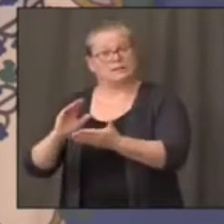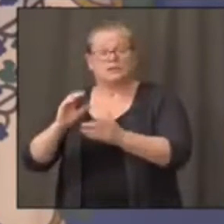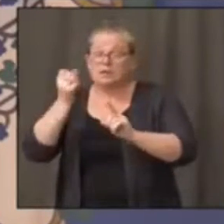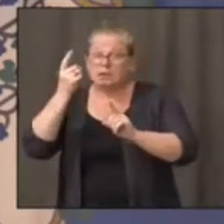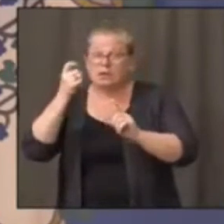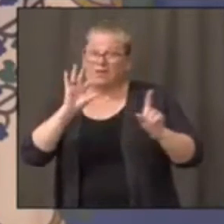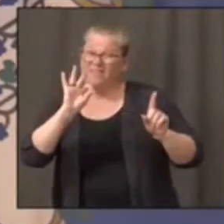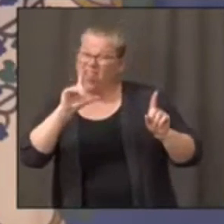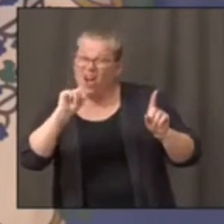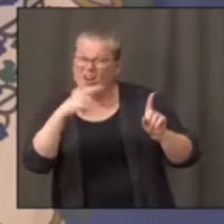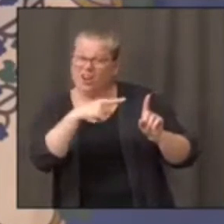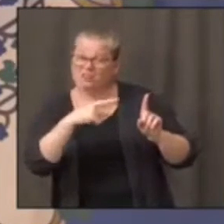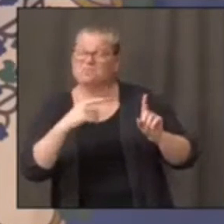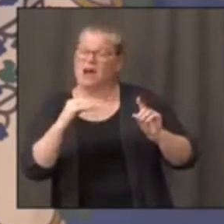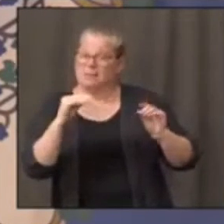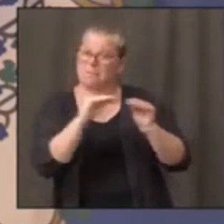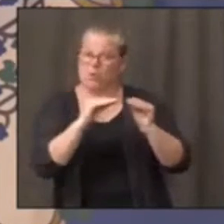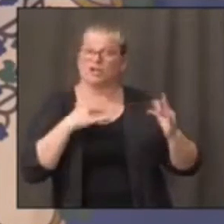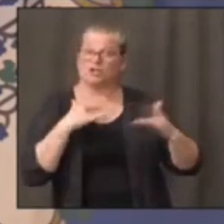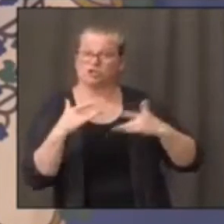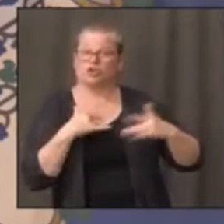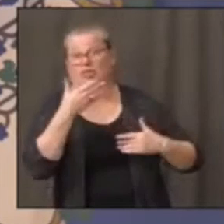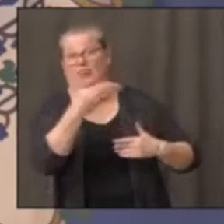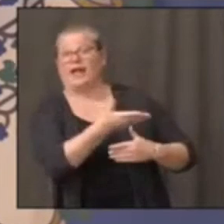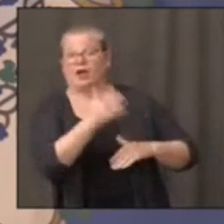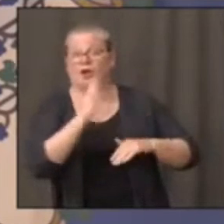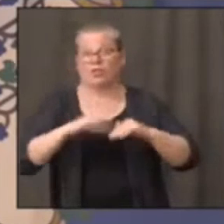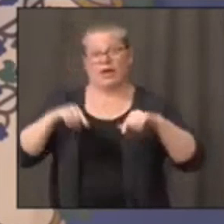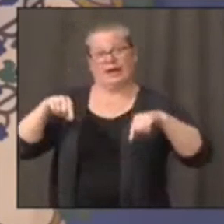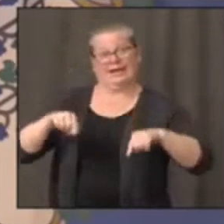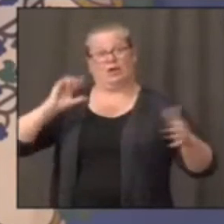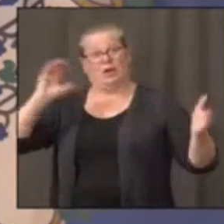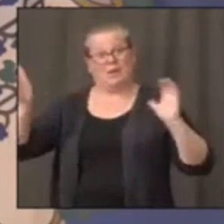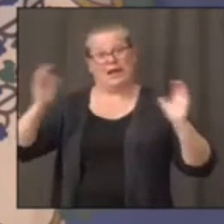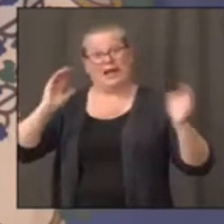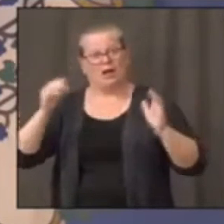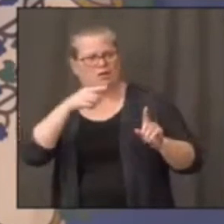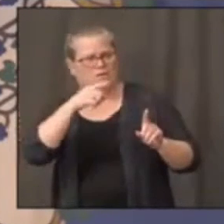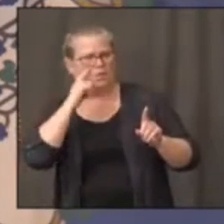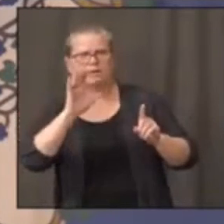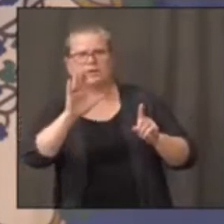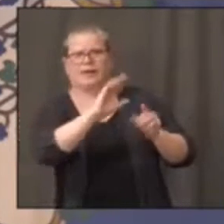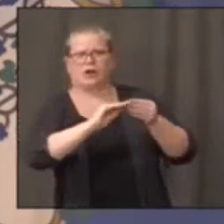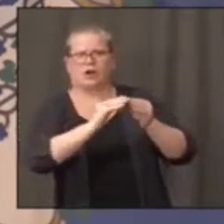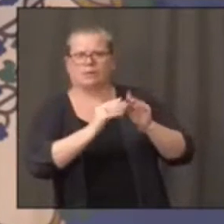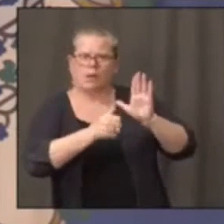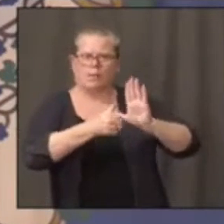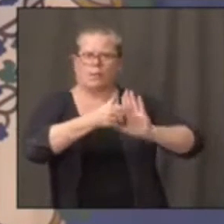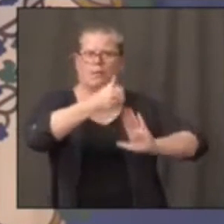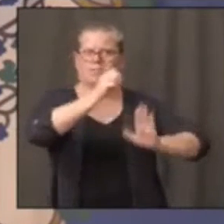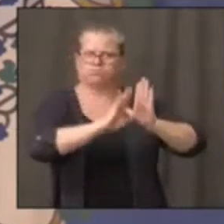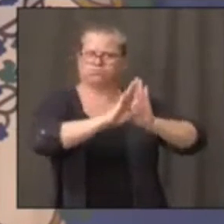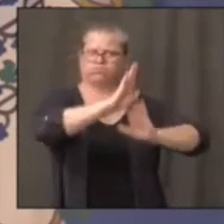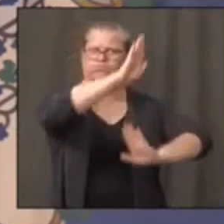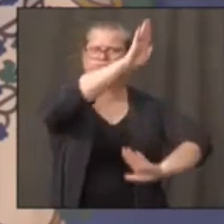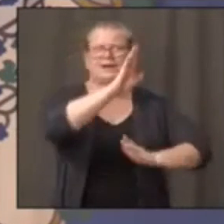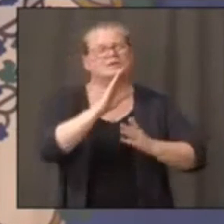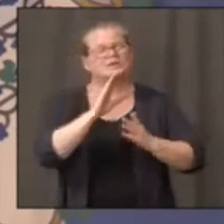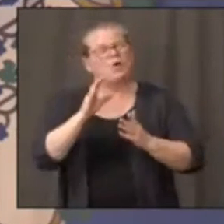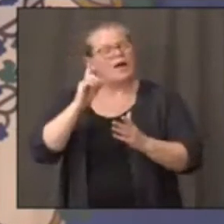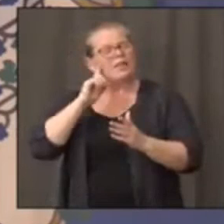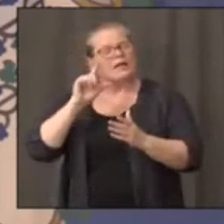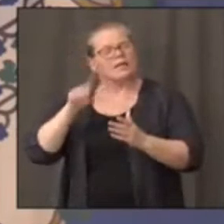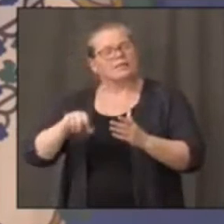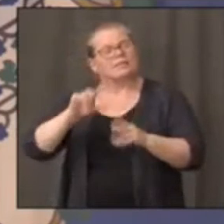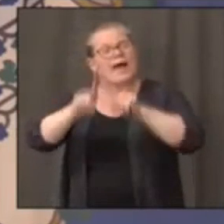rate that could be 25 times ours. We're in a very different situation, and I think that national poll maybe reflects some of that.